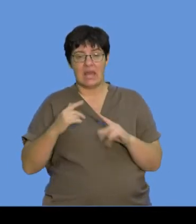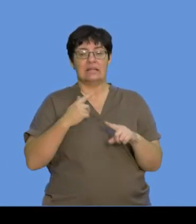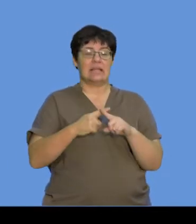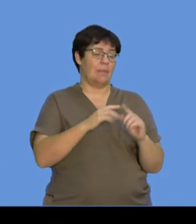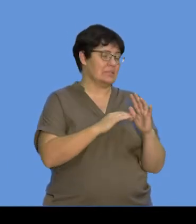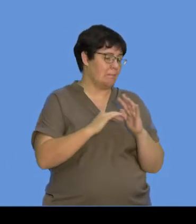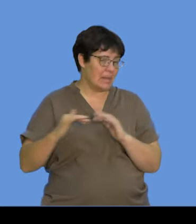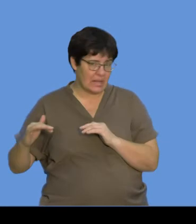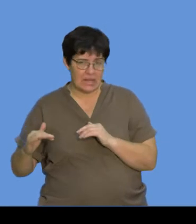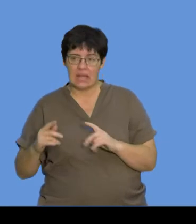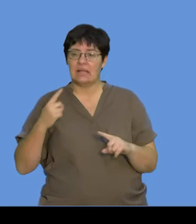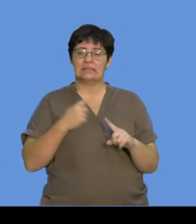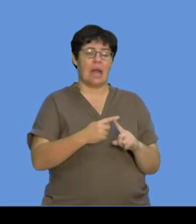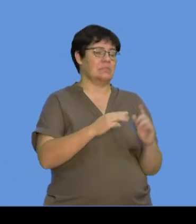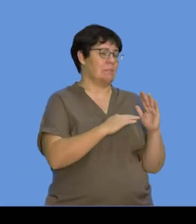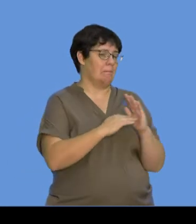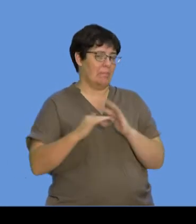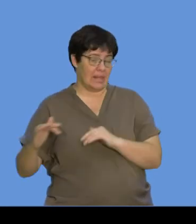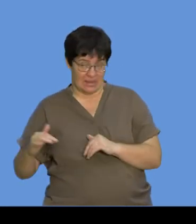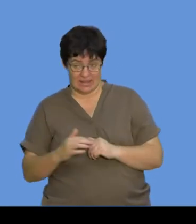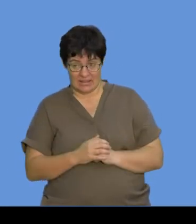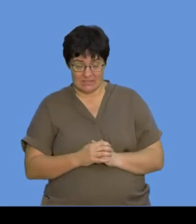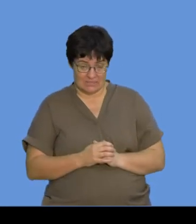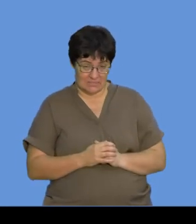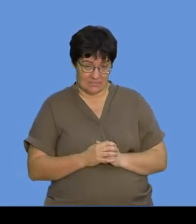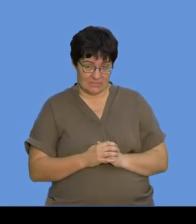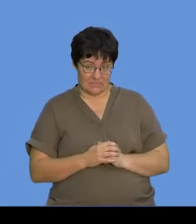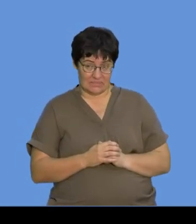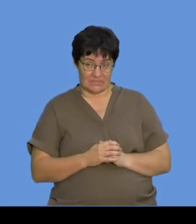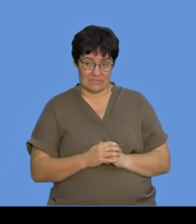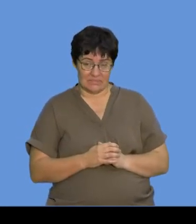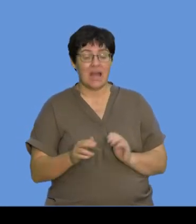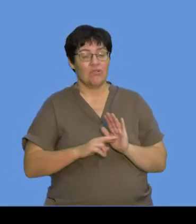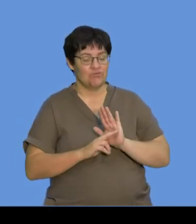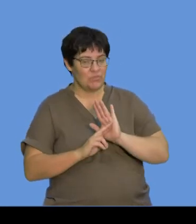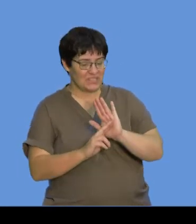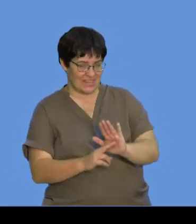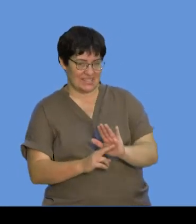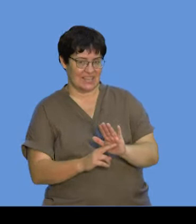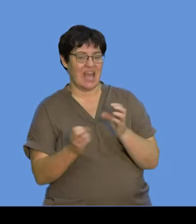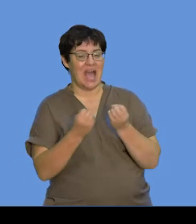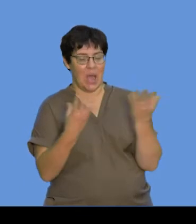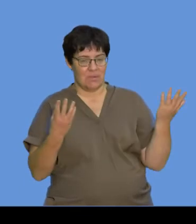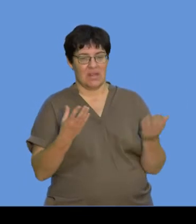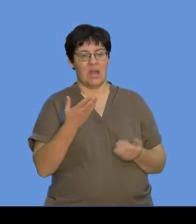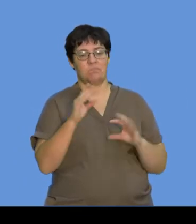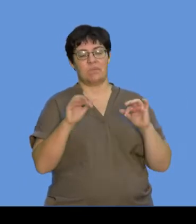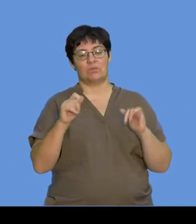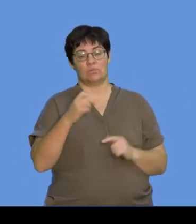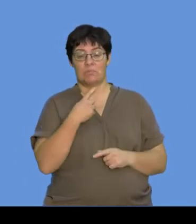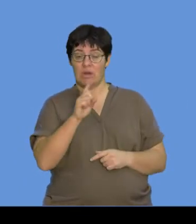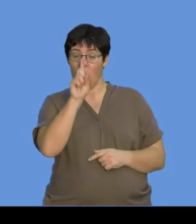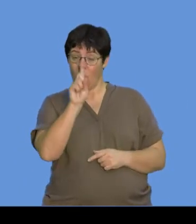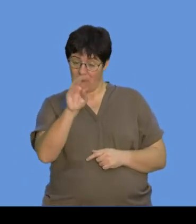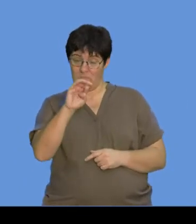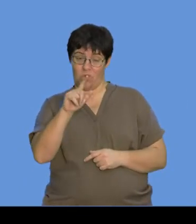million. Whatever we get, the product, we multiply by another million and another million. This represents the number of atoms that actually